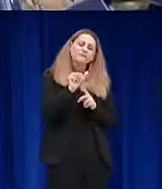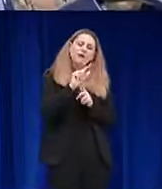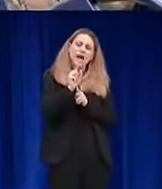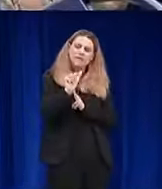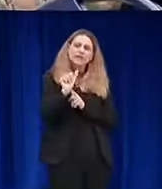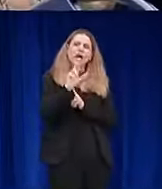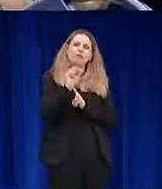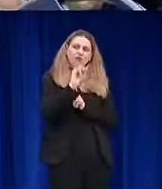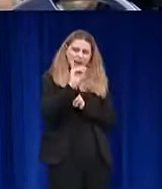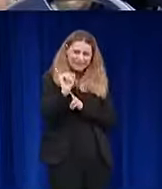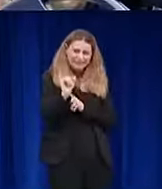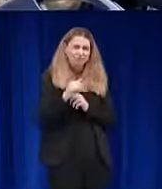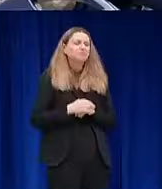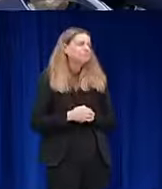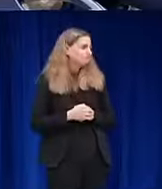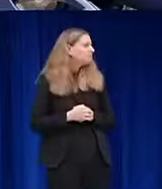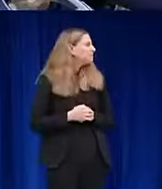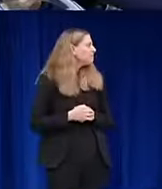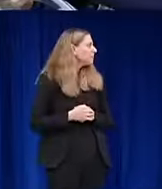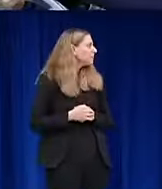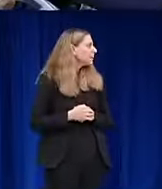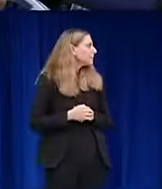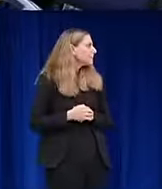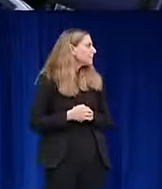Major, thank you very much.